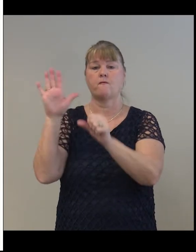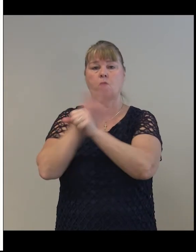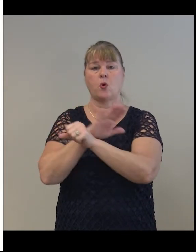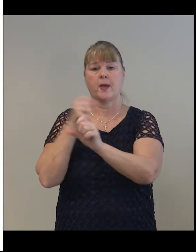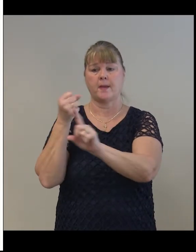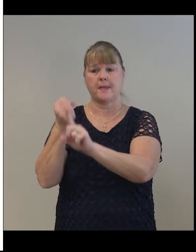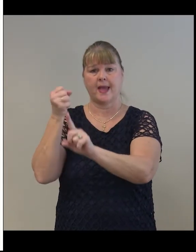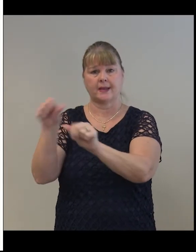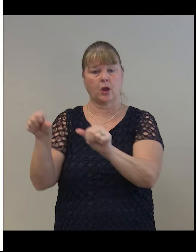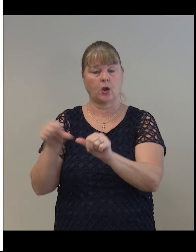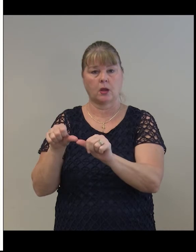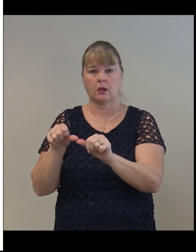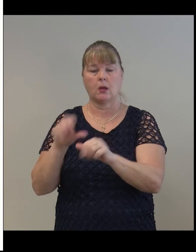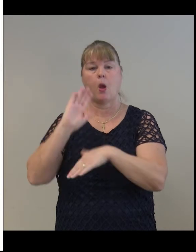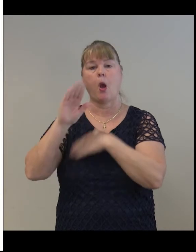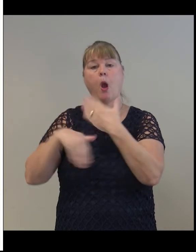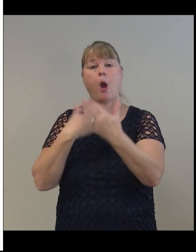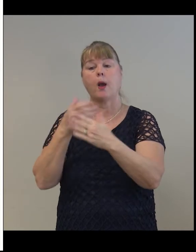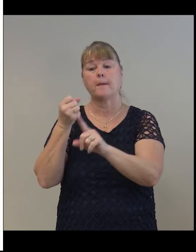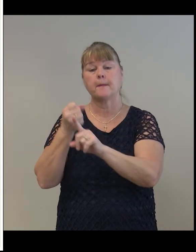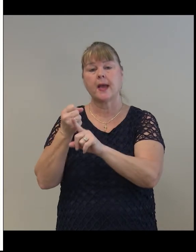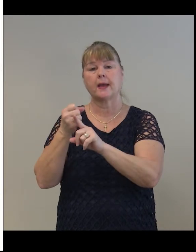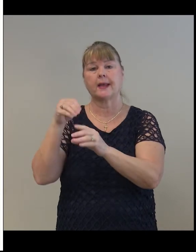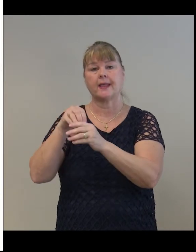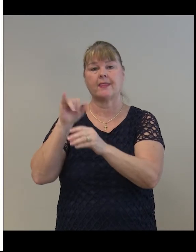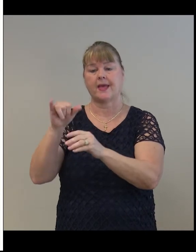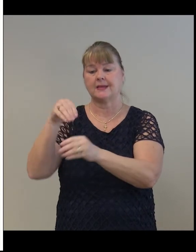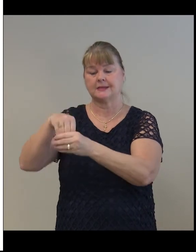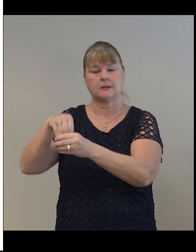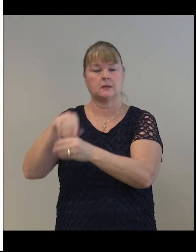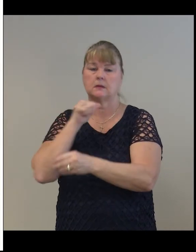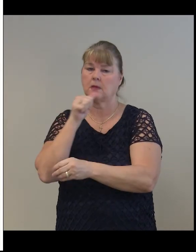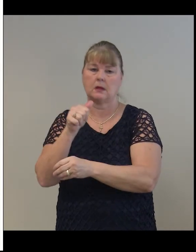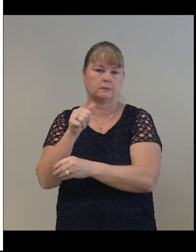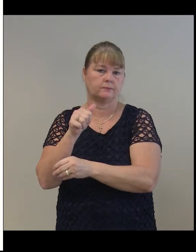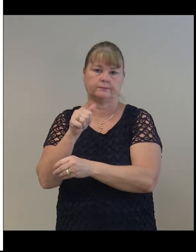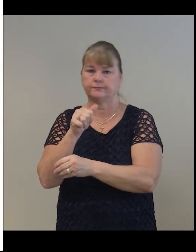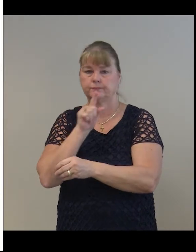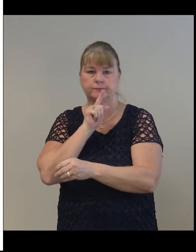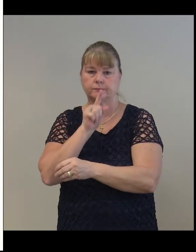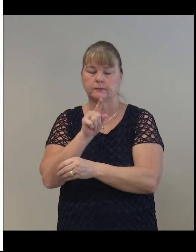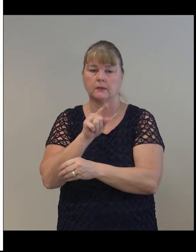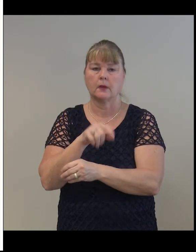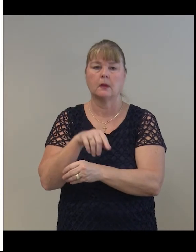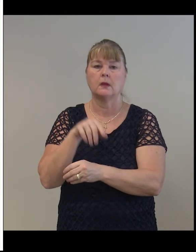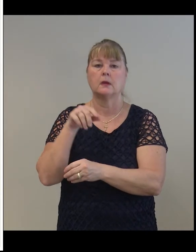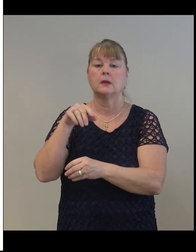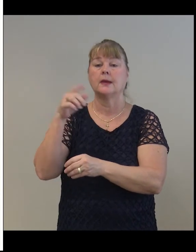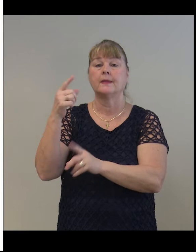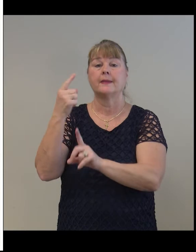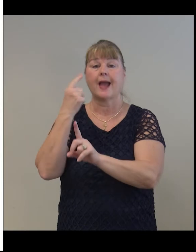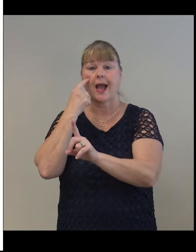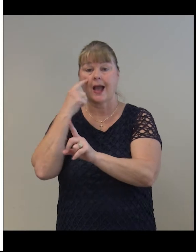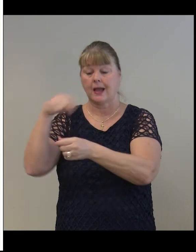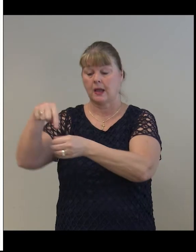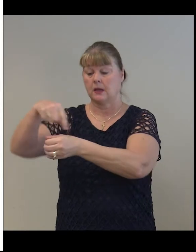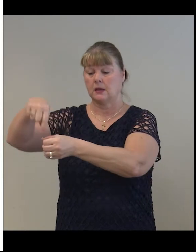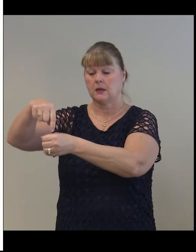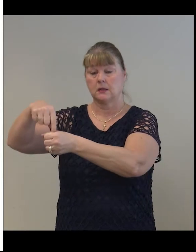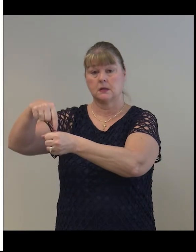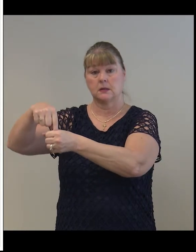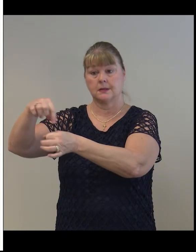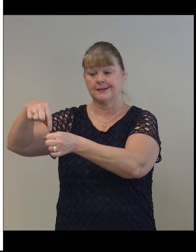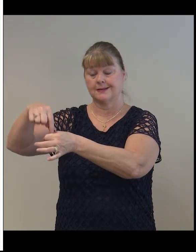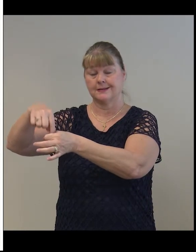the entire impacts and that all of the impacts lie within inside of it. That's not true. It's saying that the eye of the